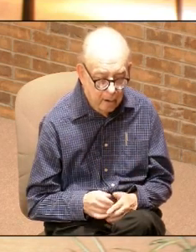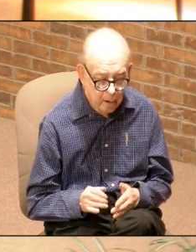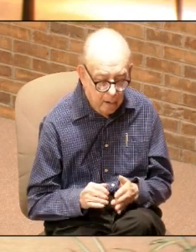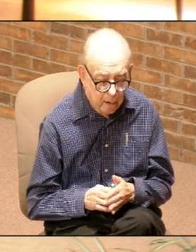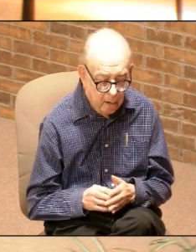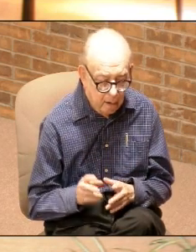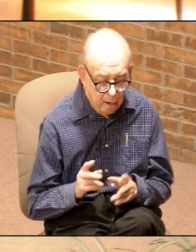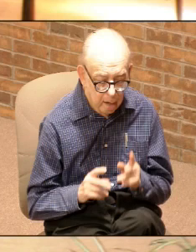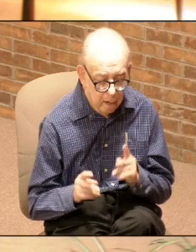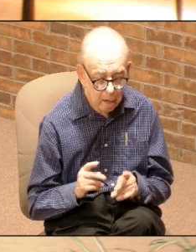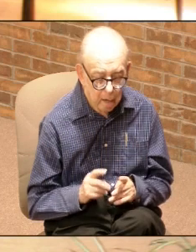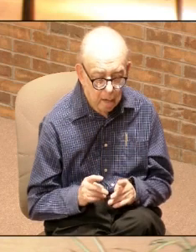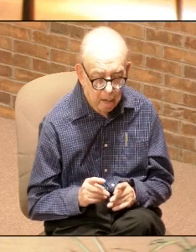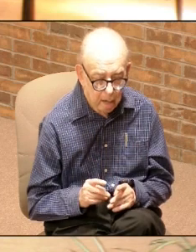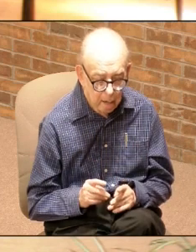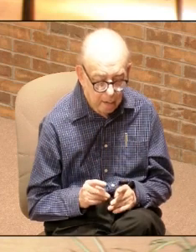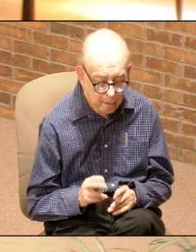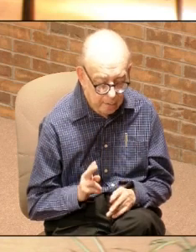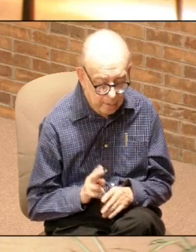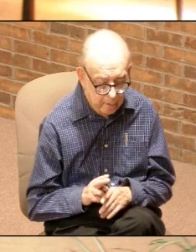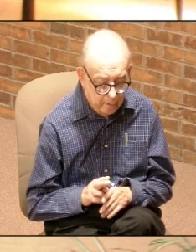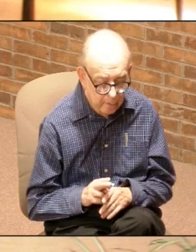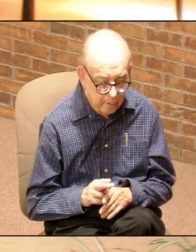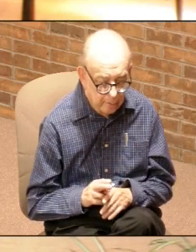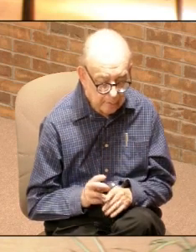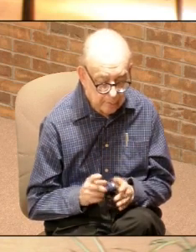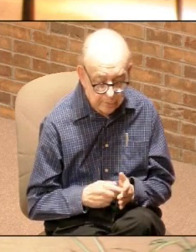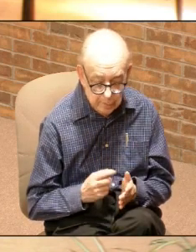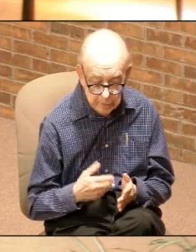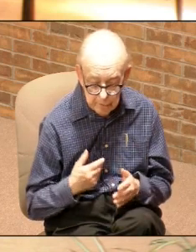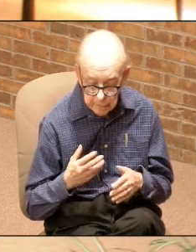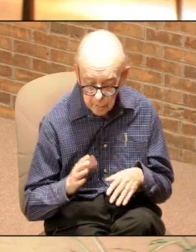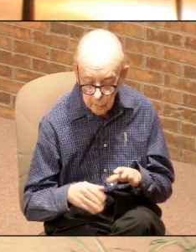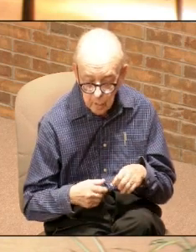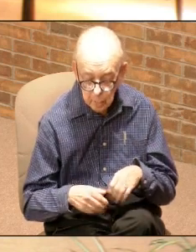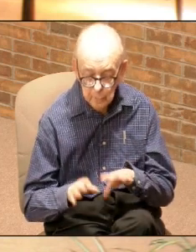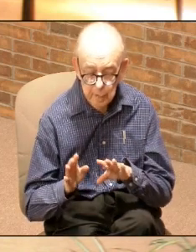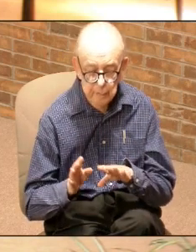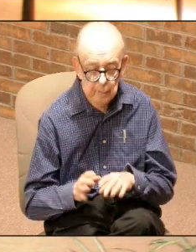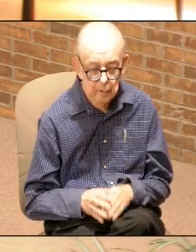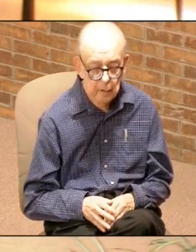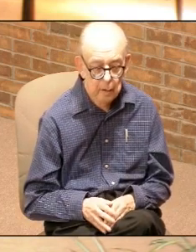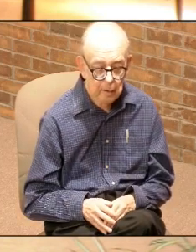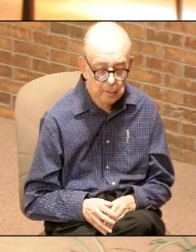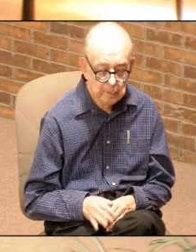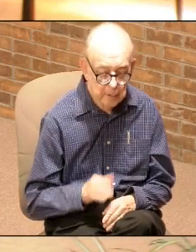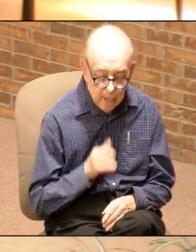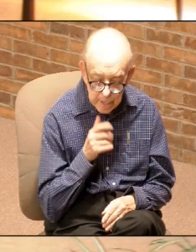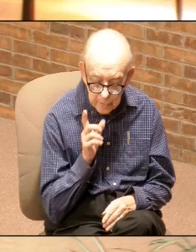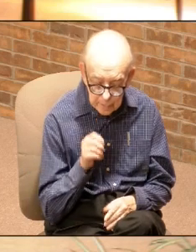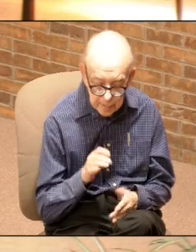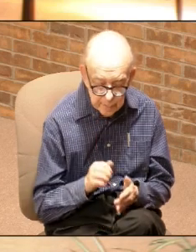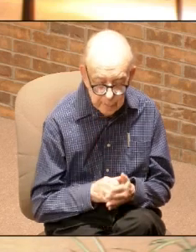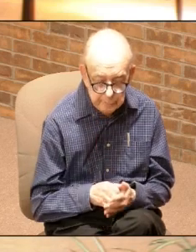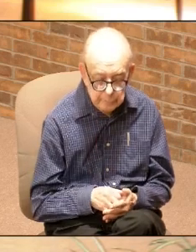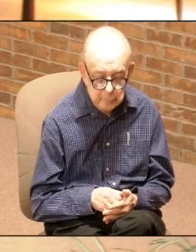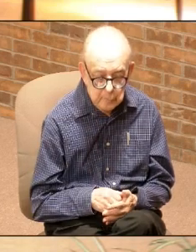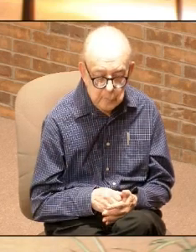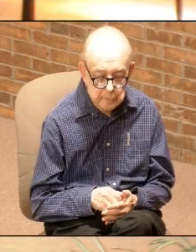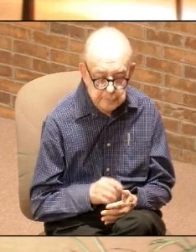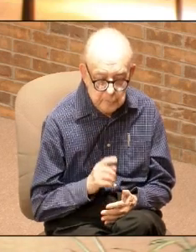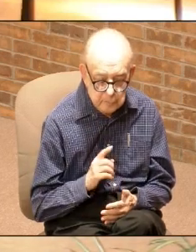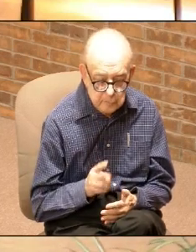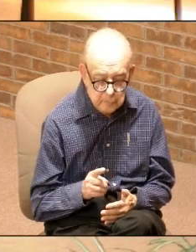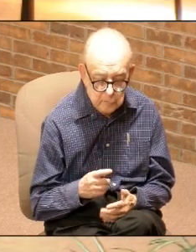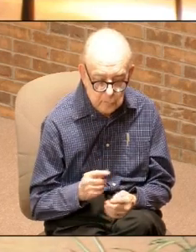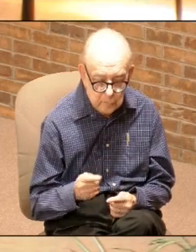that people handle, sometimes I'll walk away. I don't need it. As a matter of fact,